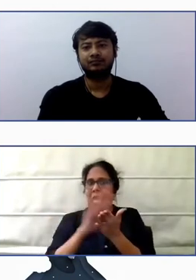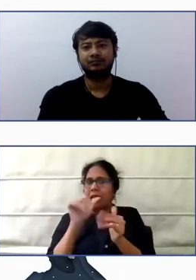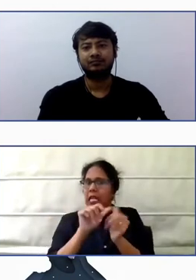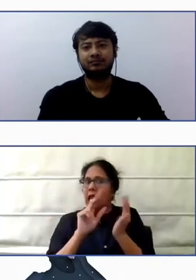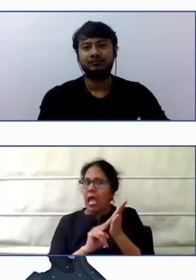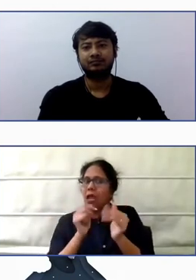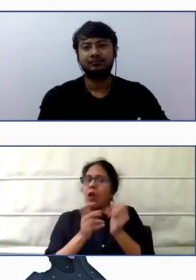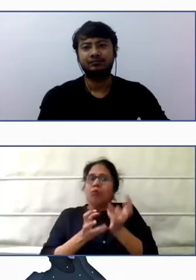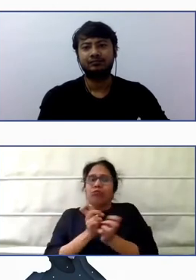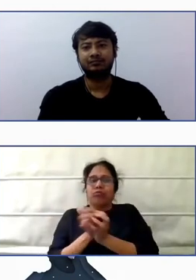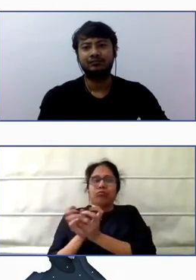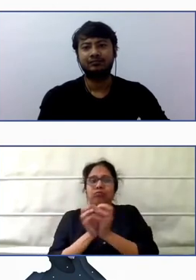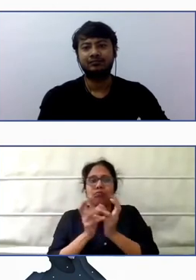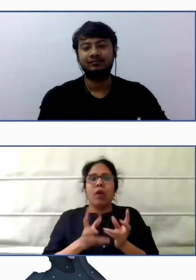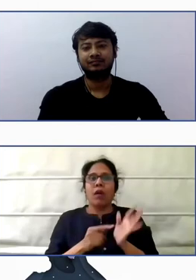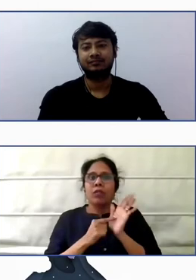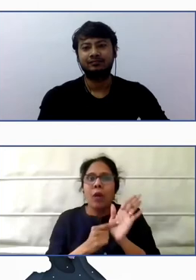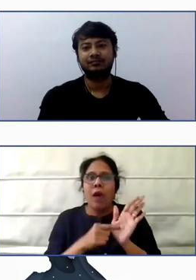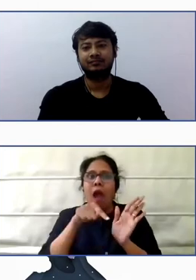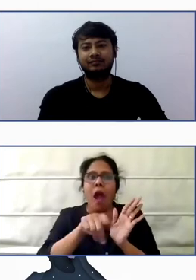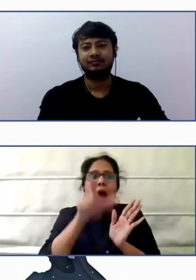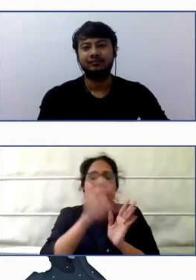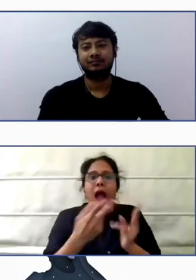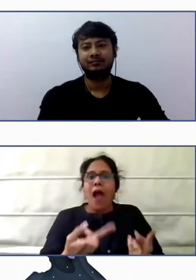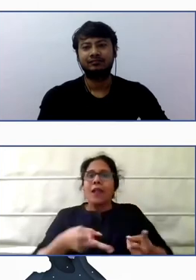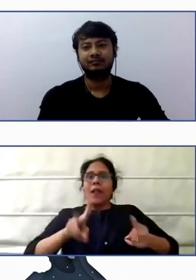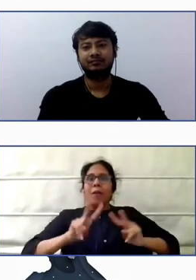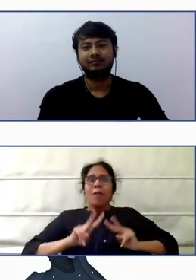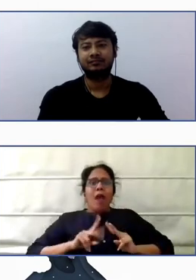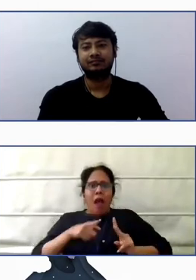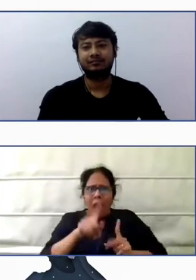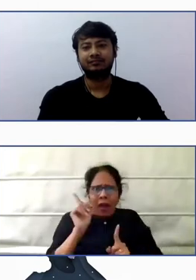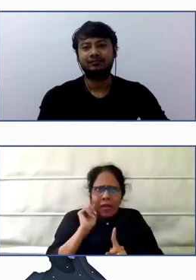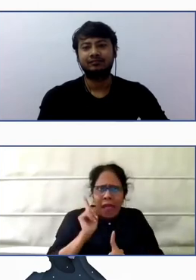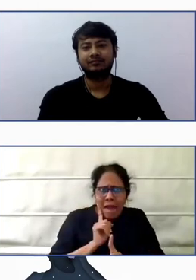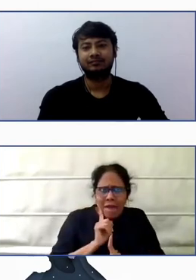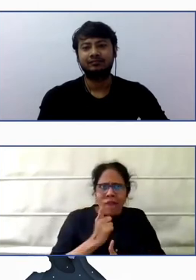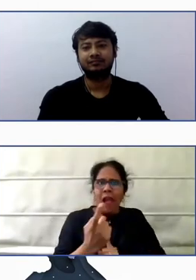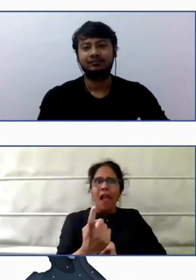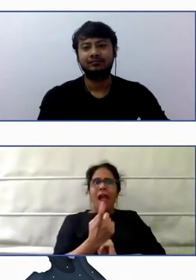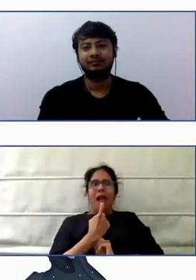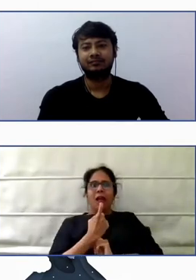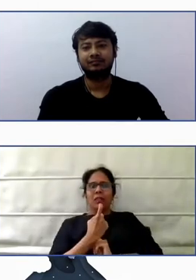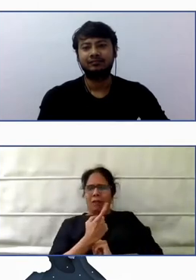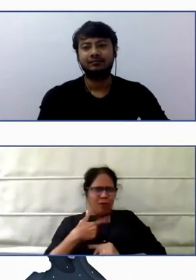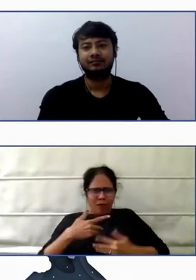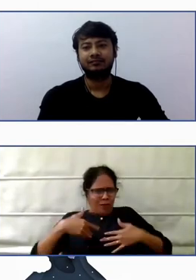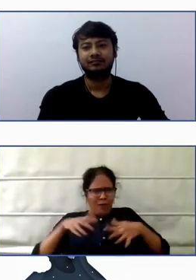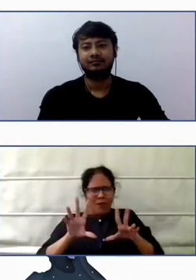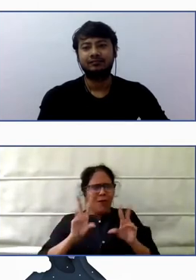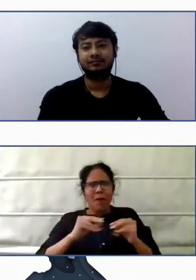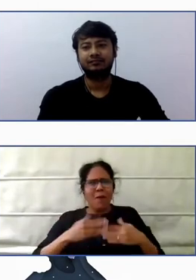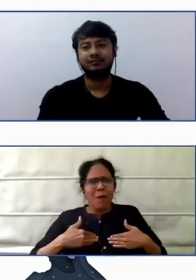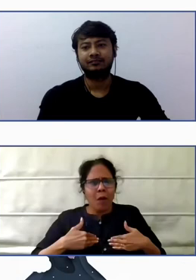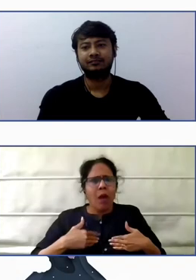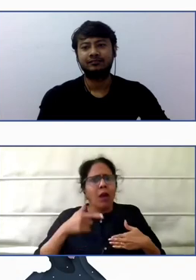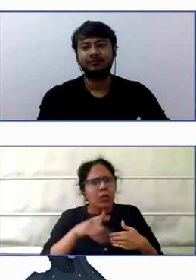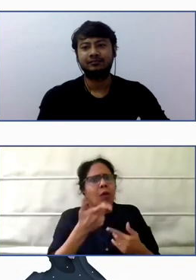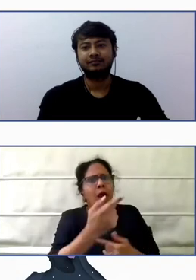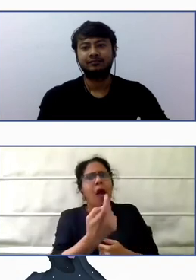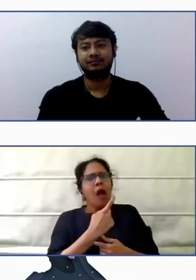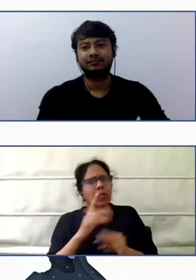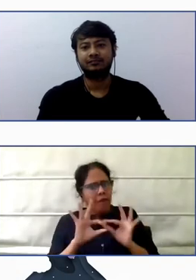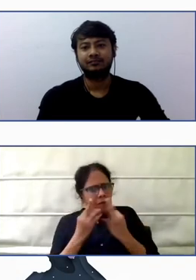Prathana. And the immediate response I used to get was, are you deaf? And I was like, no. Is someone in your family